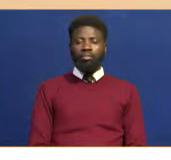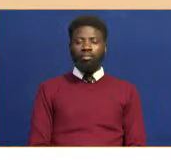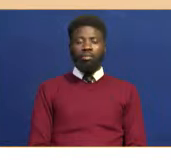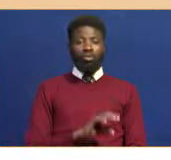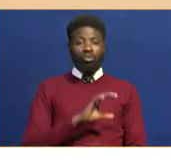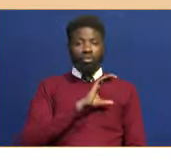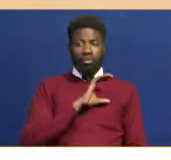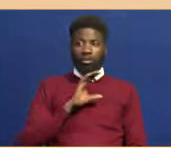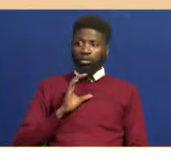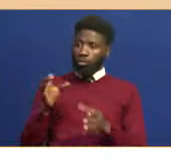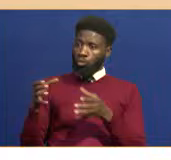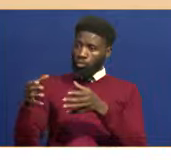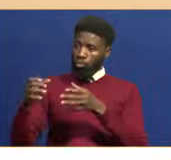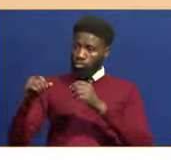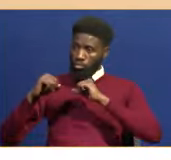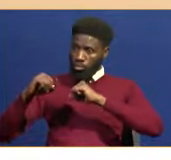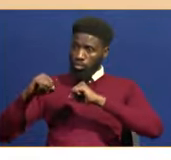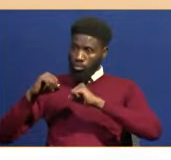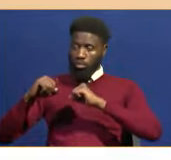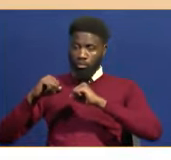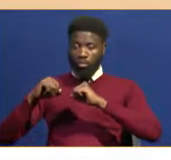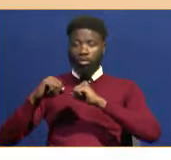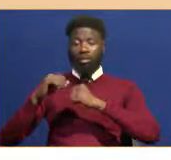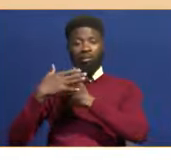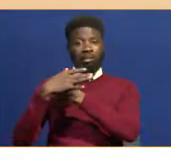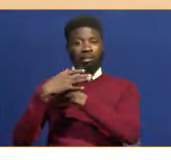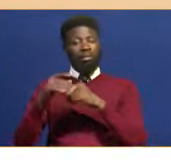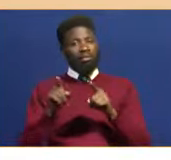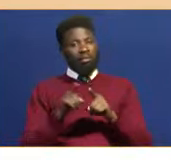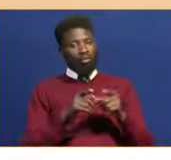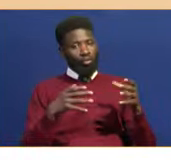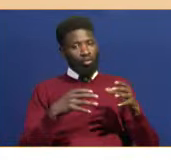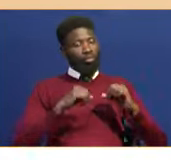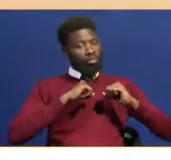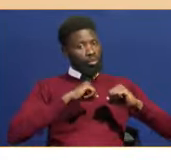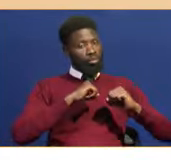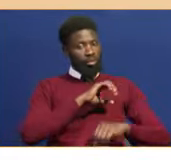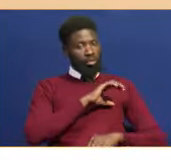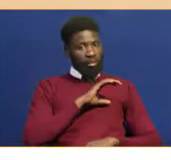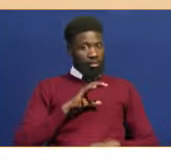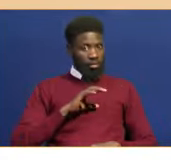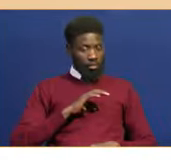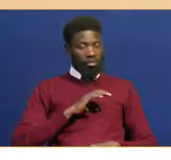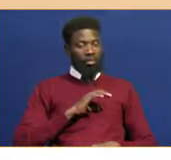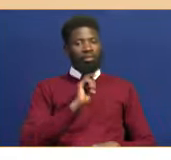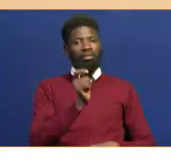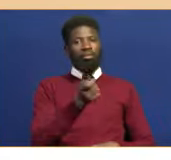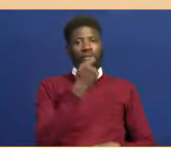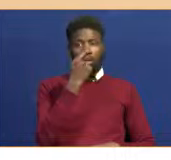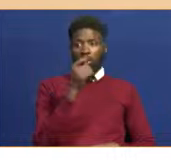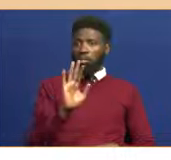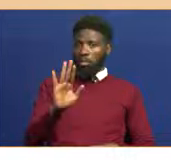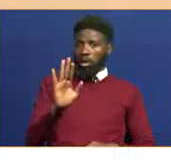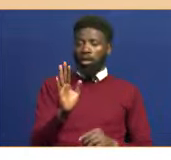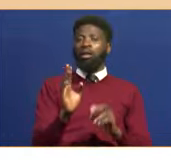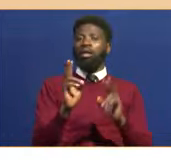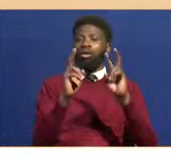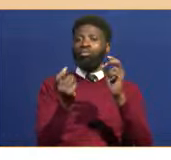from Germany and high-level officials from Kenya, to look at some of the issues that you have raised.